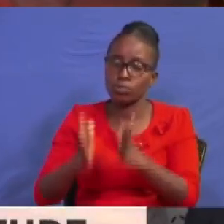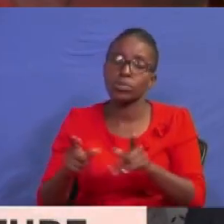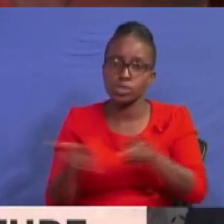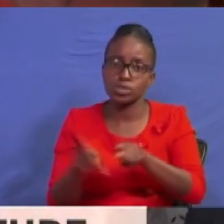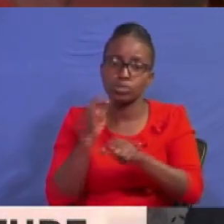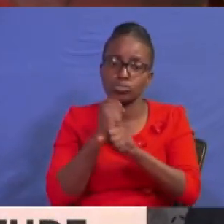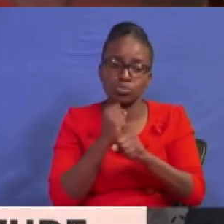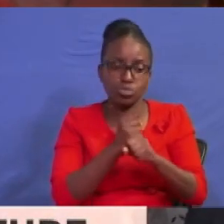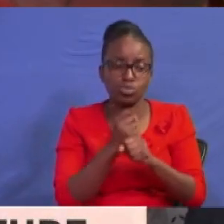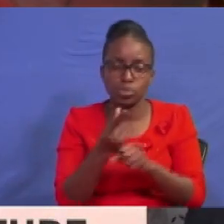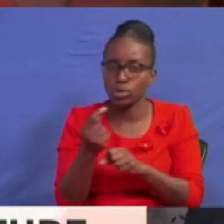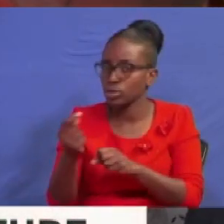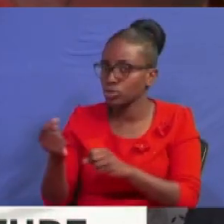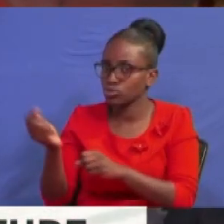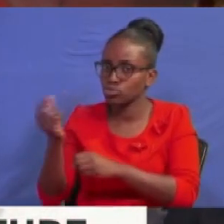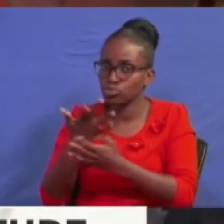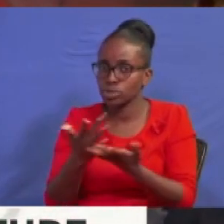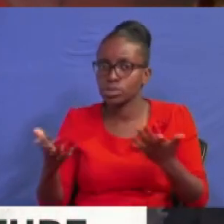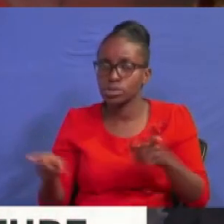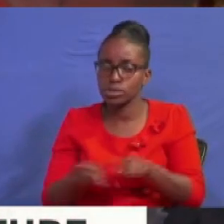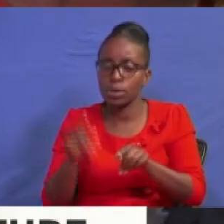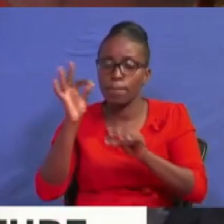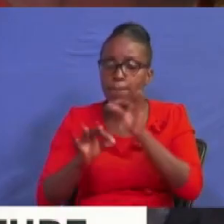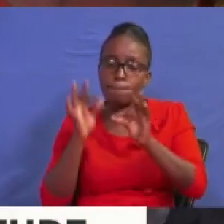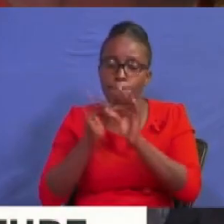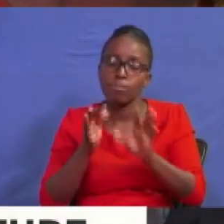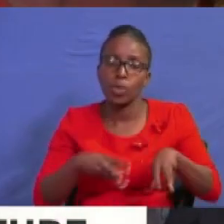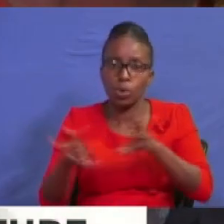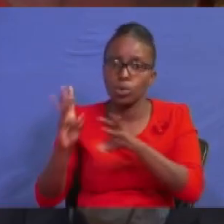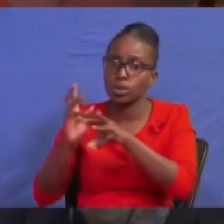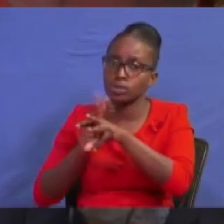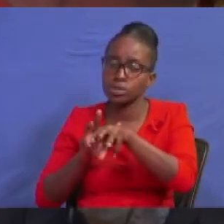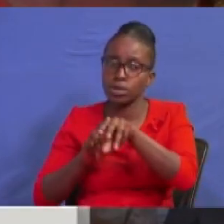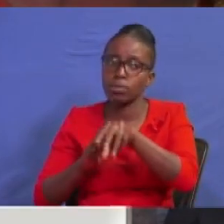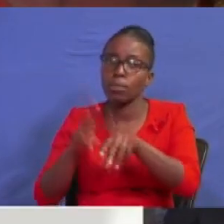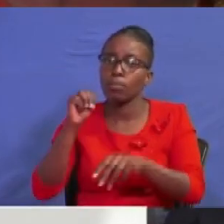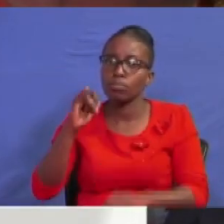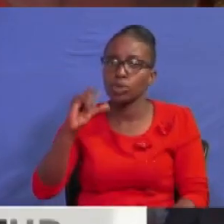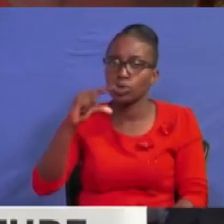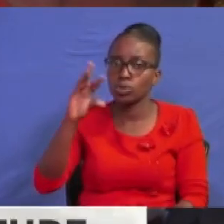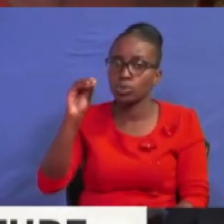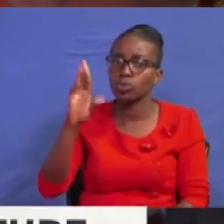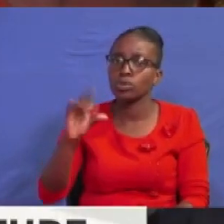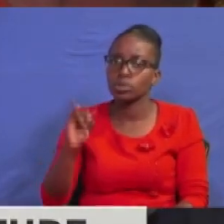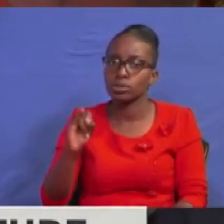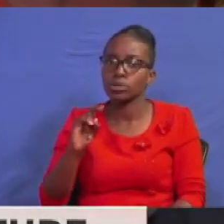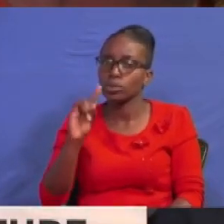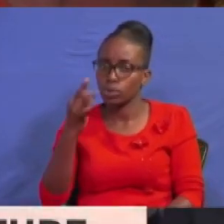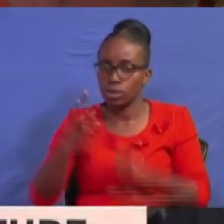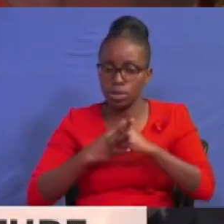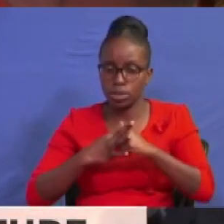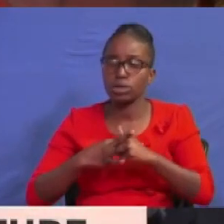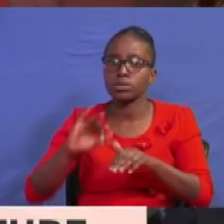few things in a very smart way. Migori County as a county is among the 8 counties that